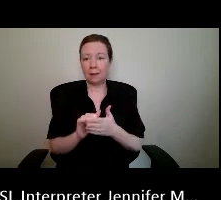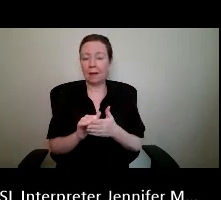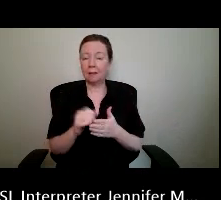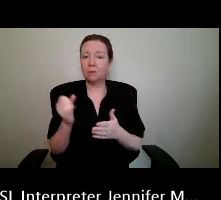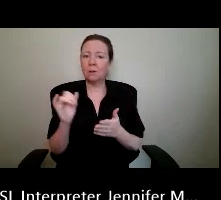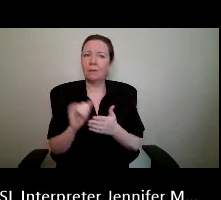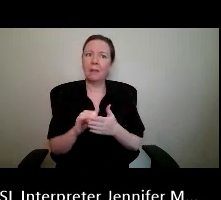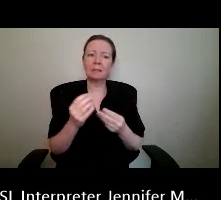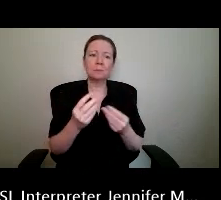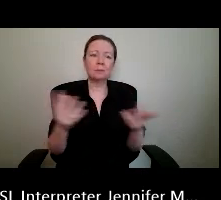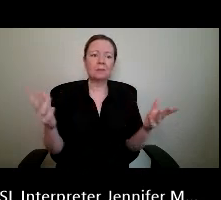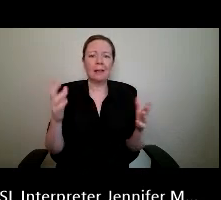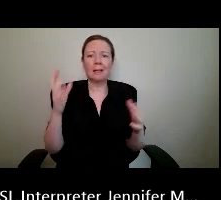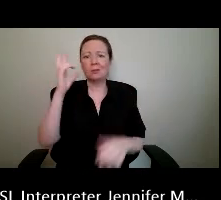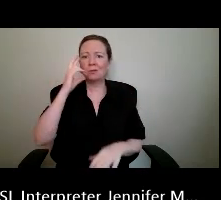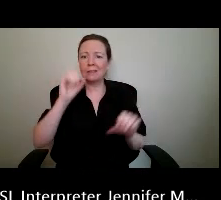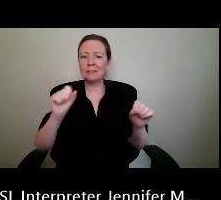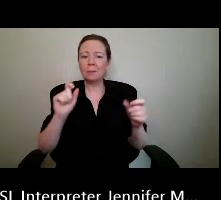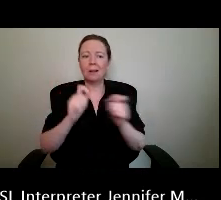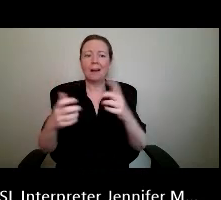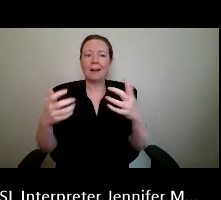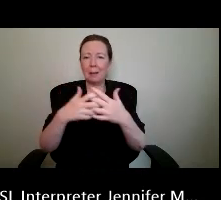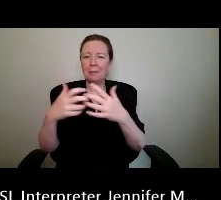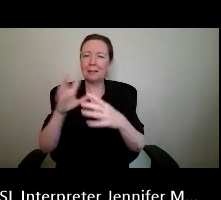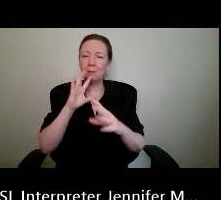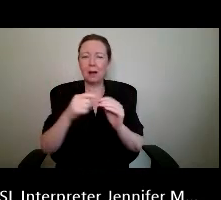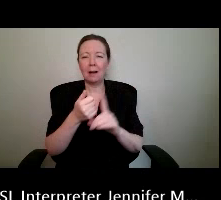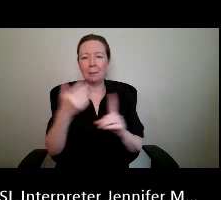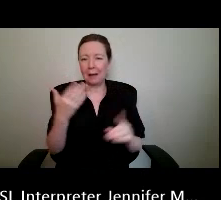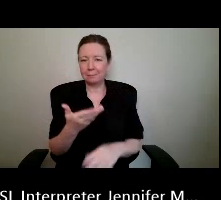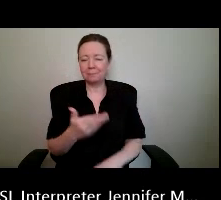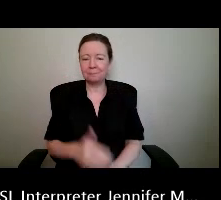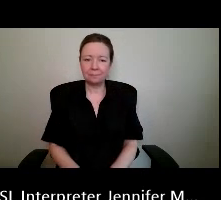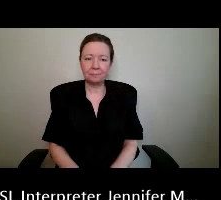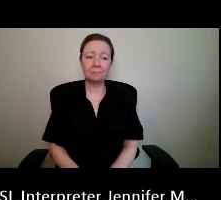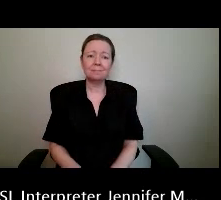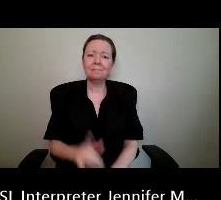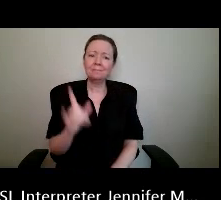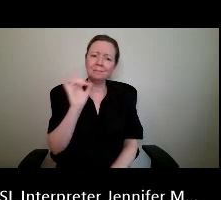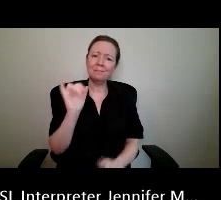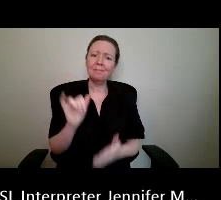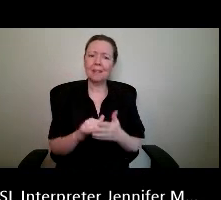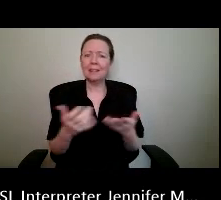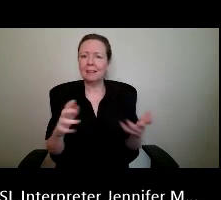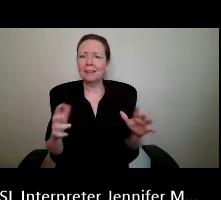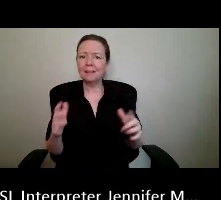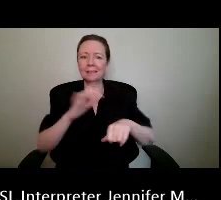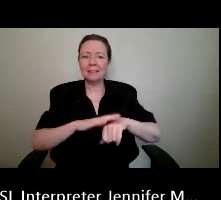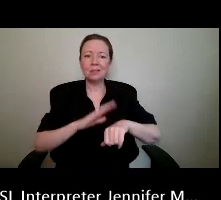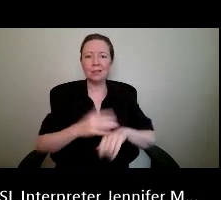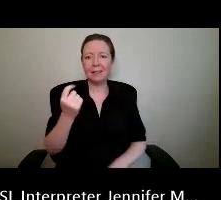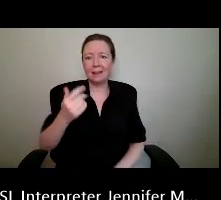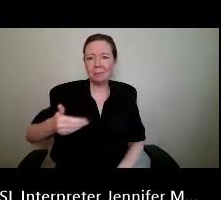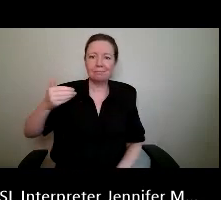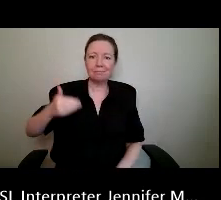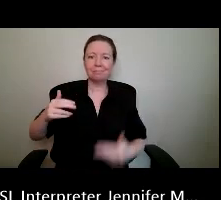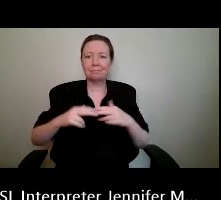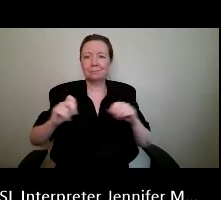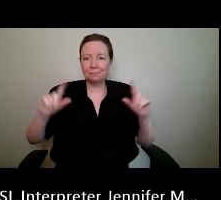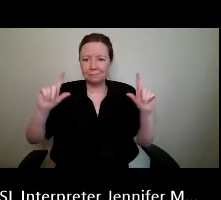would be providing reasonable accommodations, which we'll talk about on this next page. Sounds like this was kind of touched on the previous